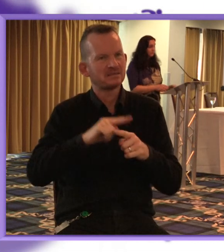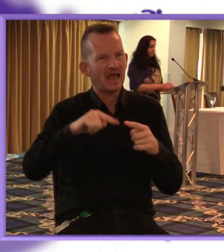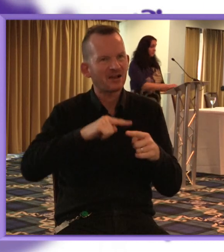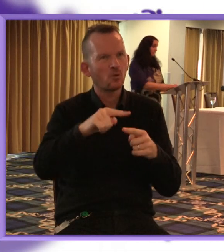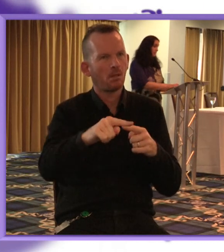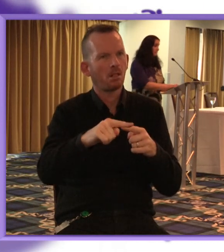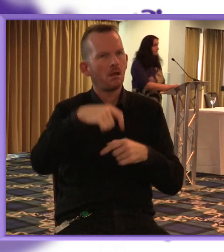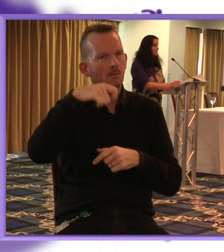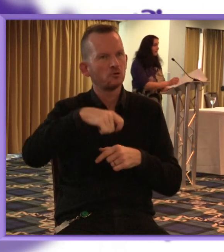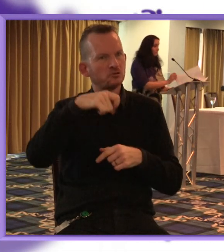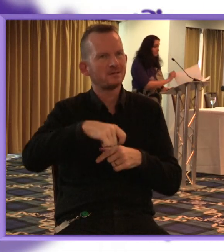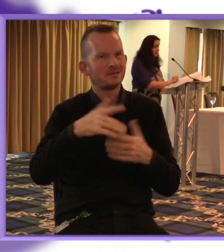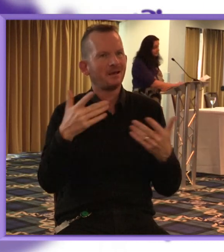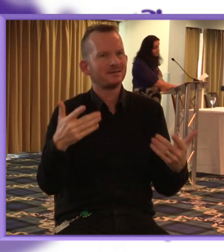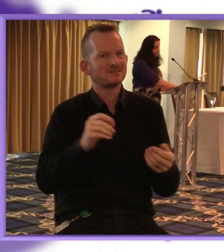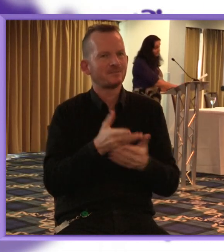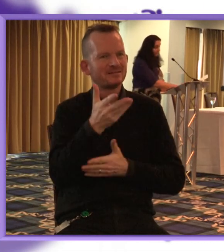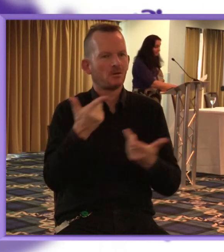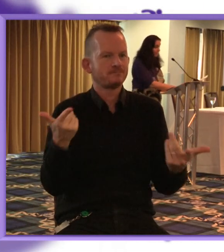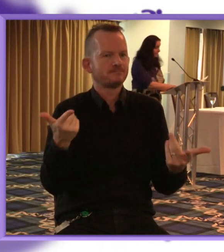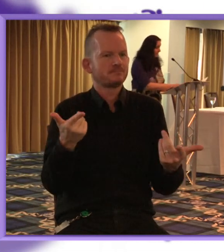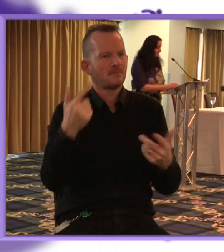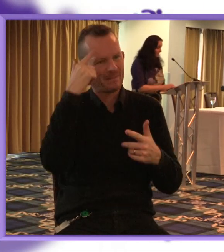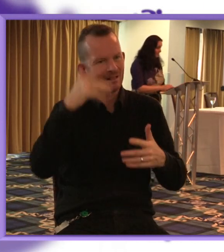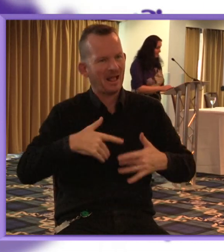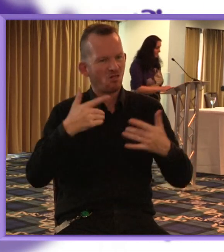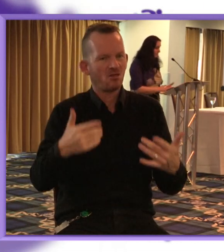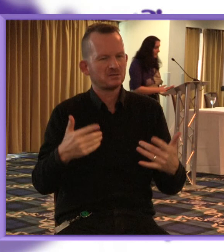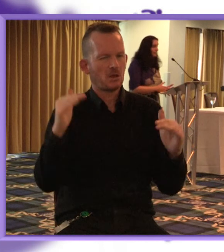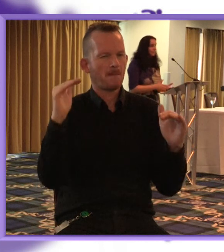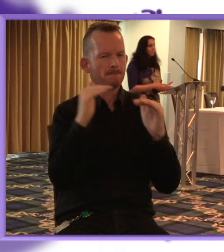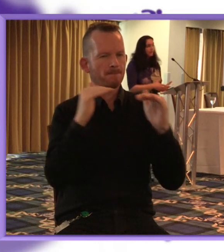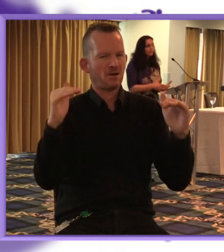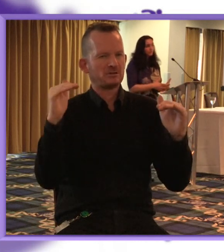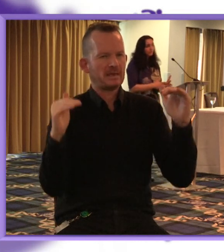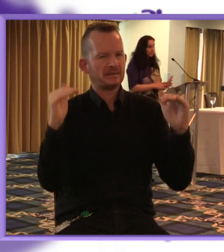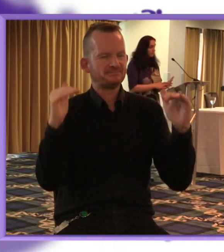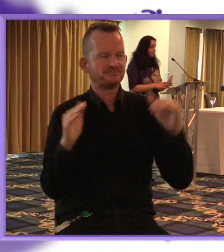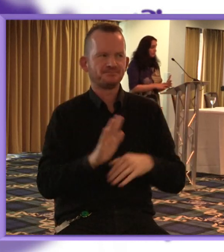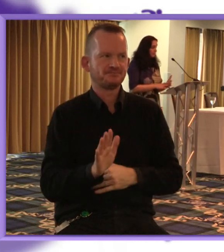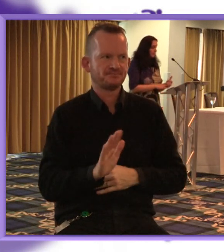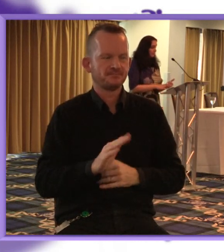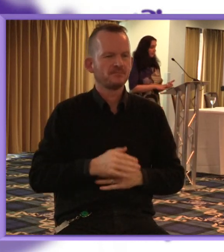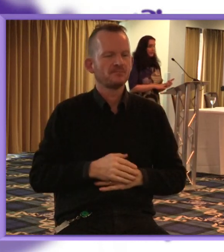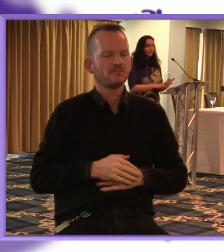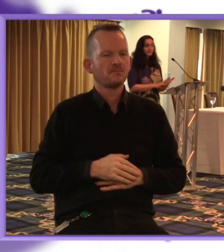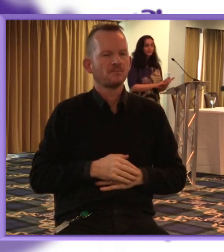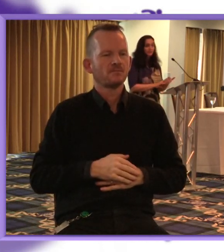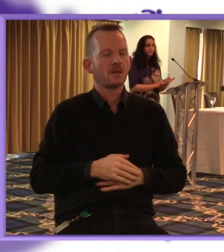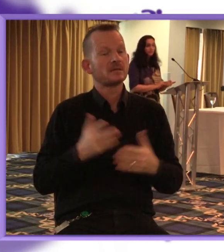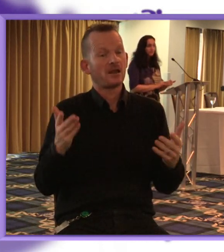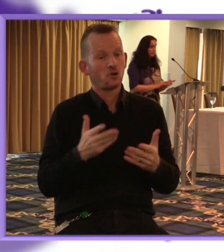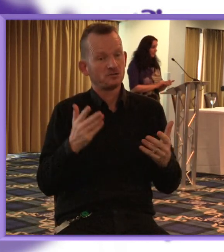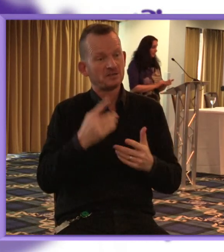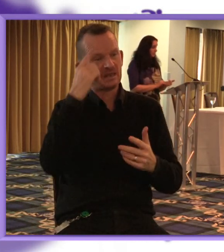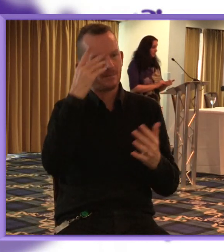health services. So, parity of esteem? Maybe, but not yet. But I think what's encouraging is thinking about the access